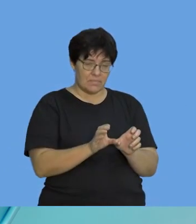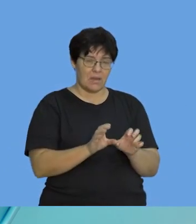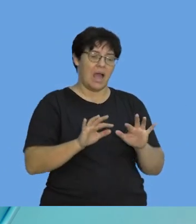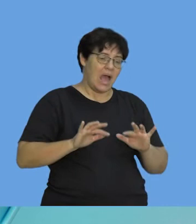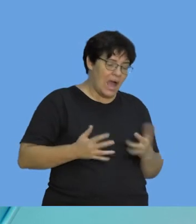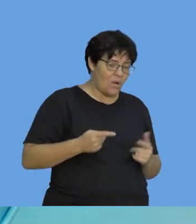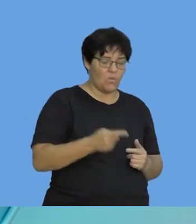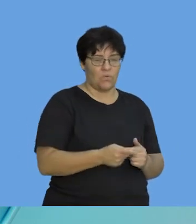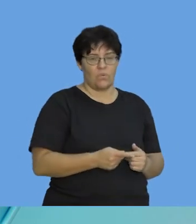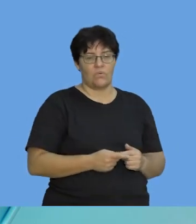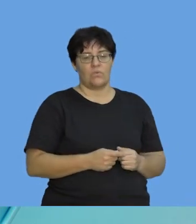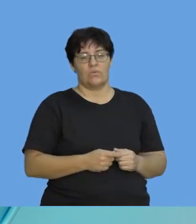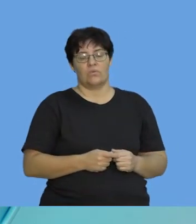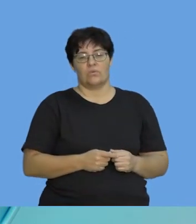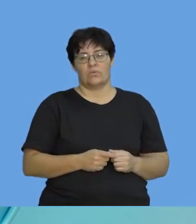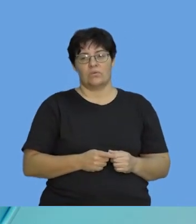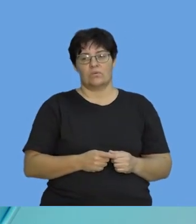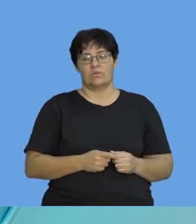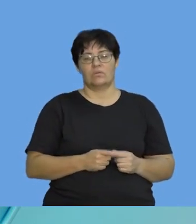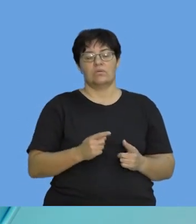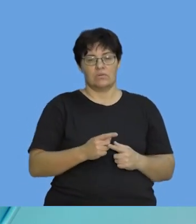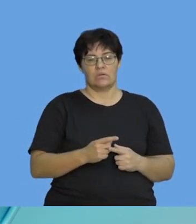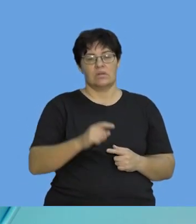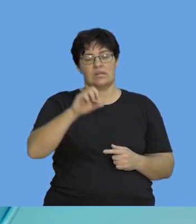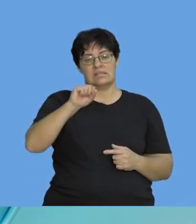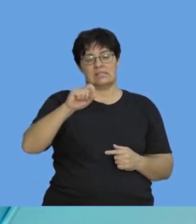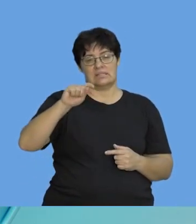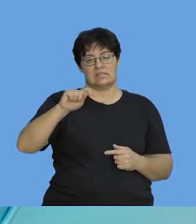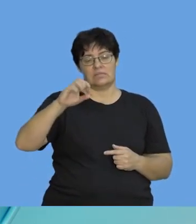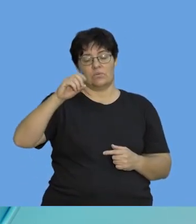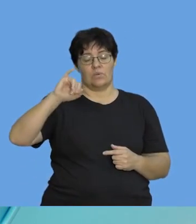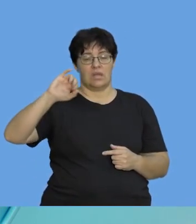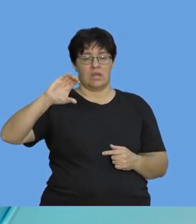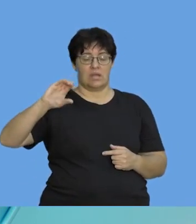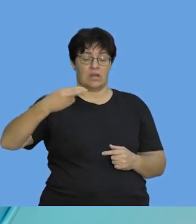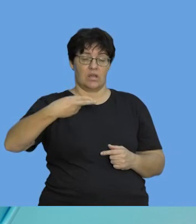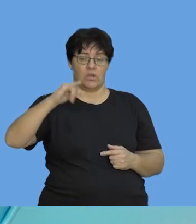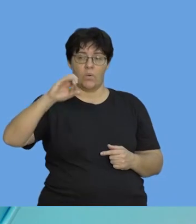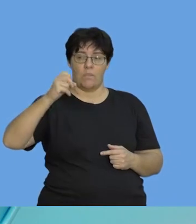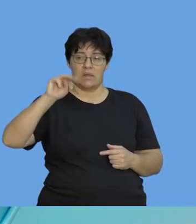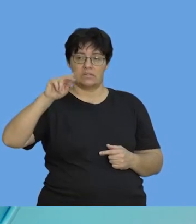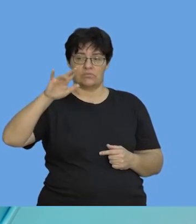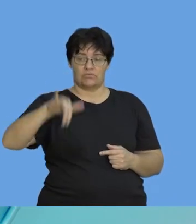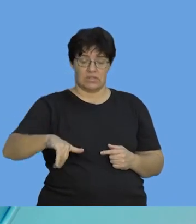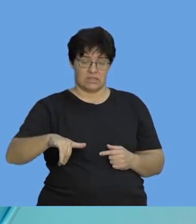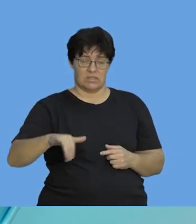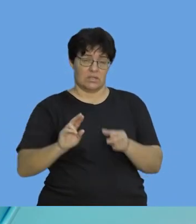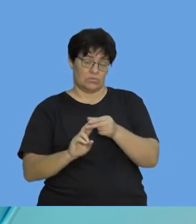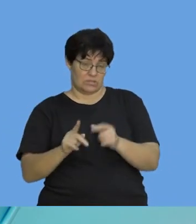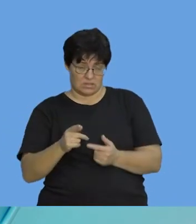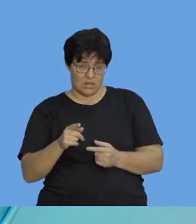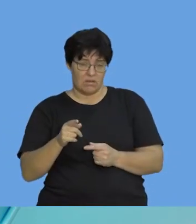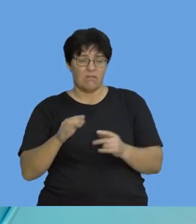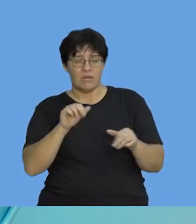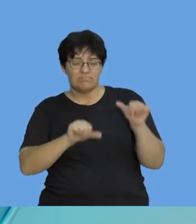how then do we use the stoichiometric ratio to determine or to predict, you know, the amount of substance using the